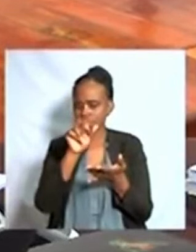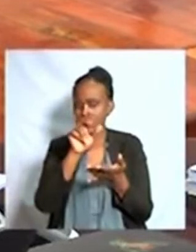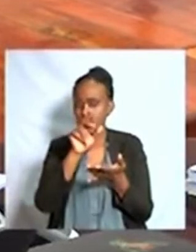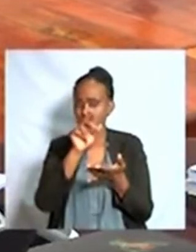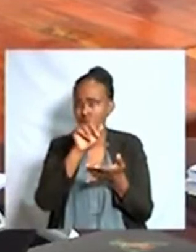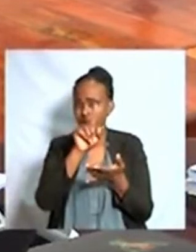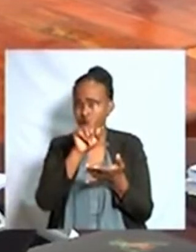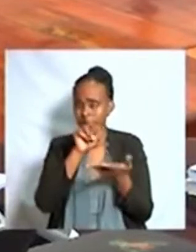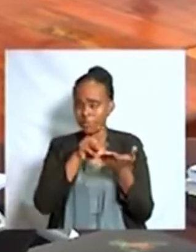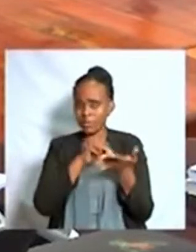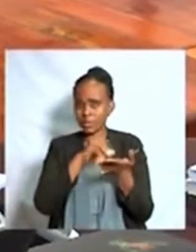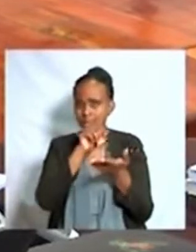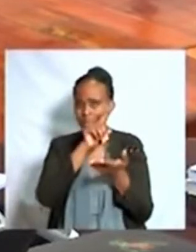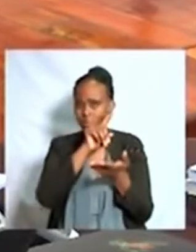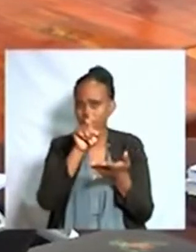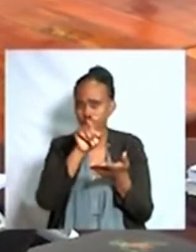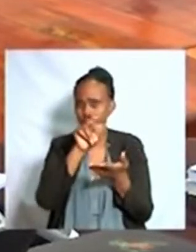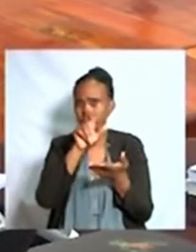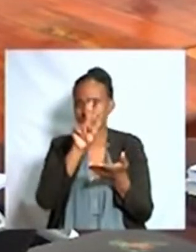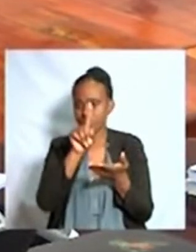1,141,958 has been paid so far.